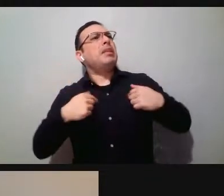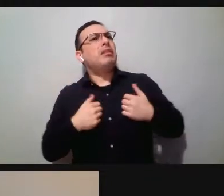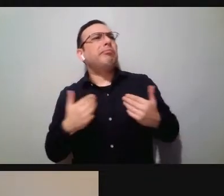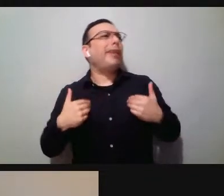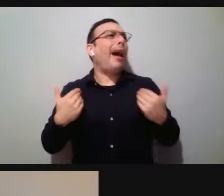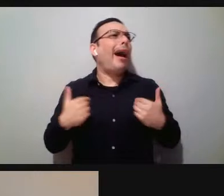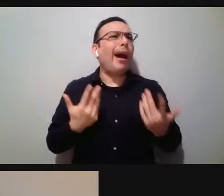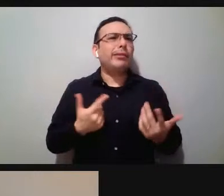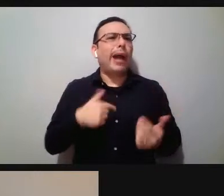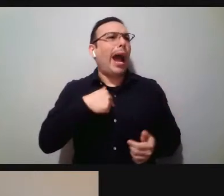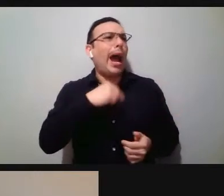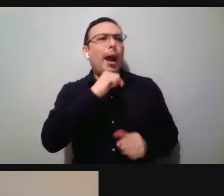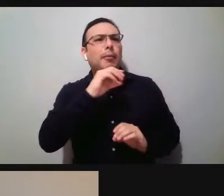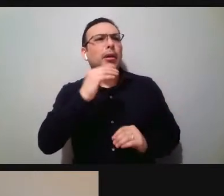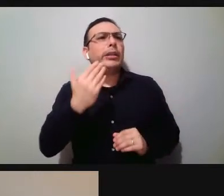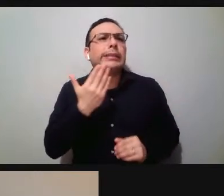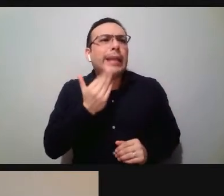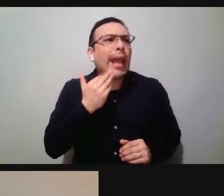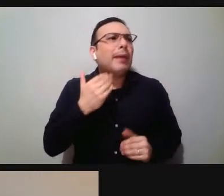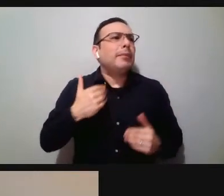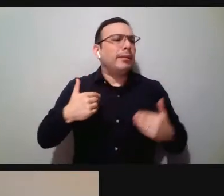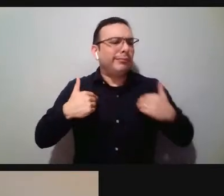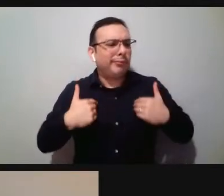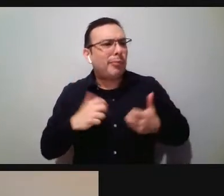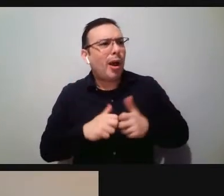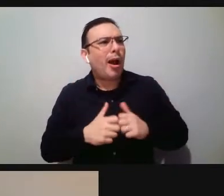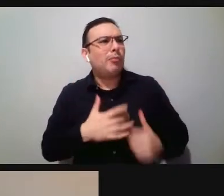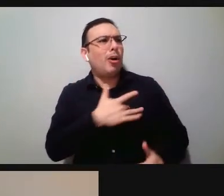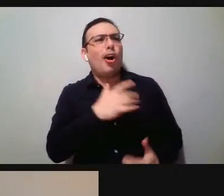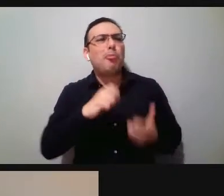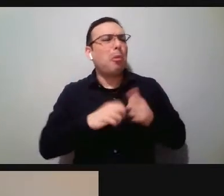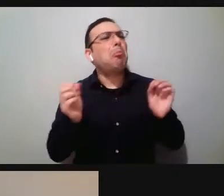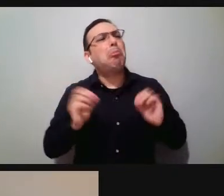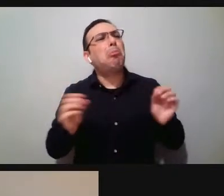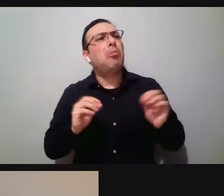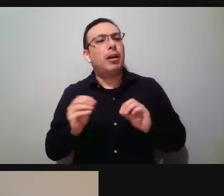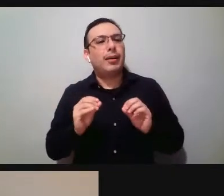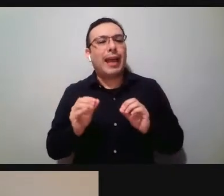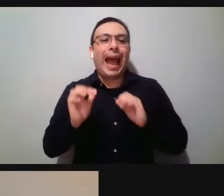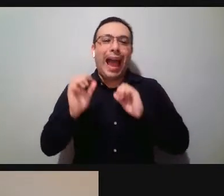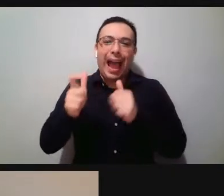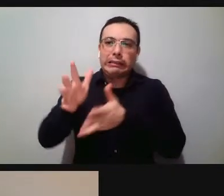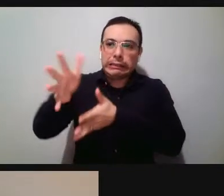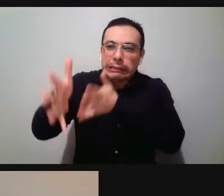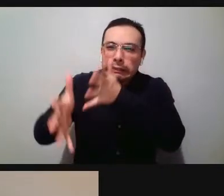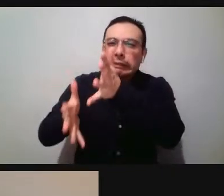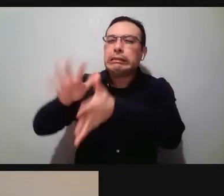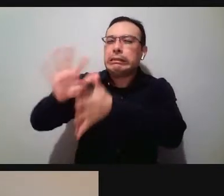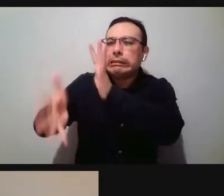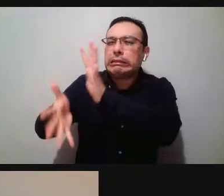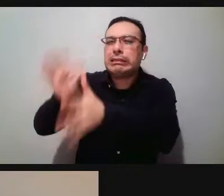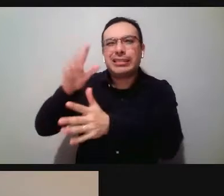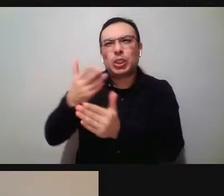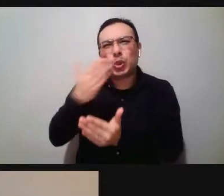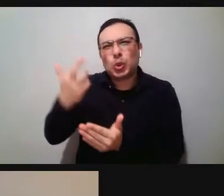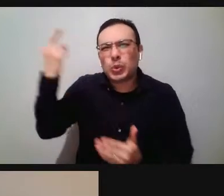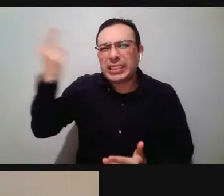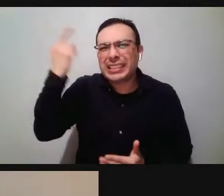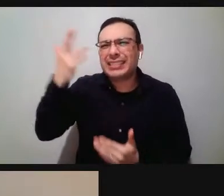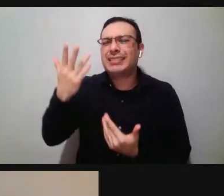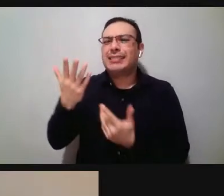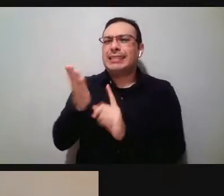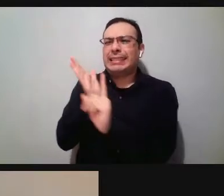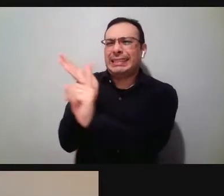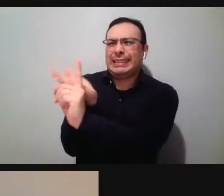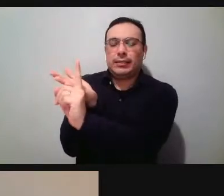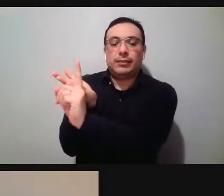people about why they should get vaccinated? And I do think, in public health, we have to do a better job about messaging. And a